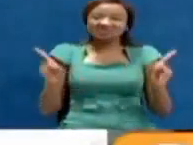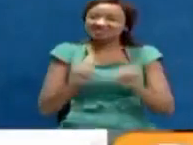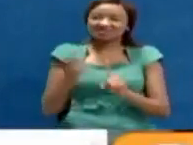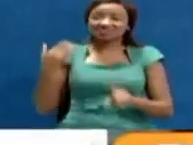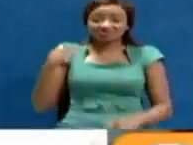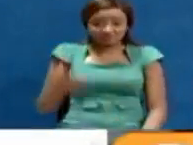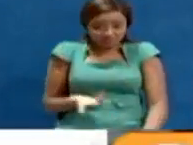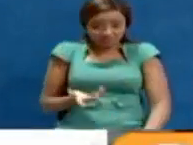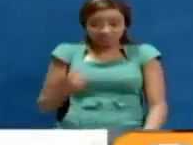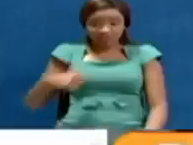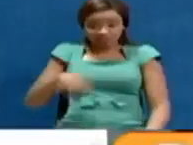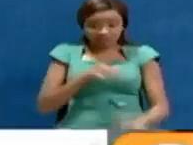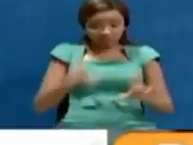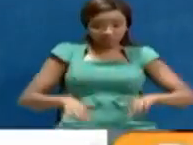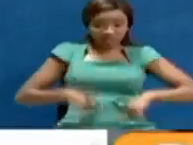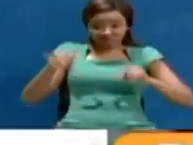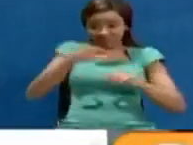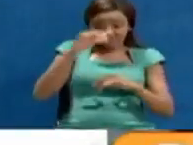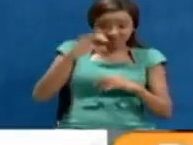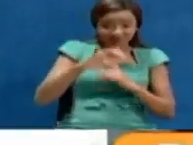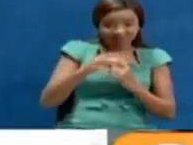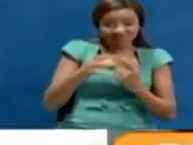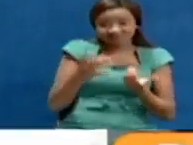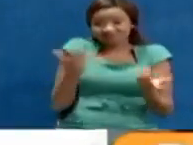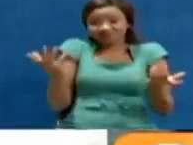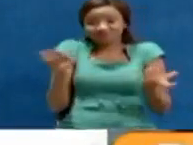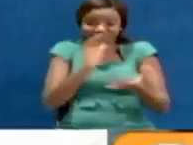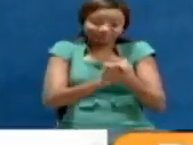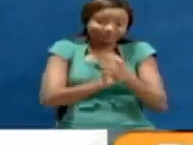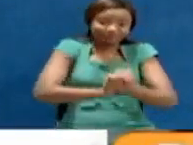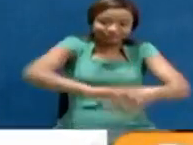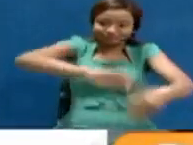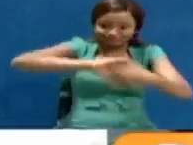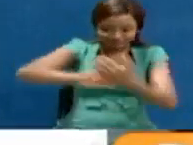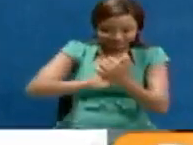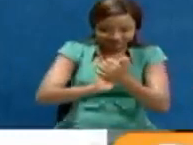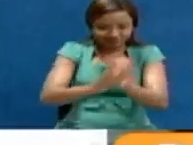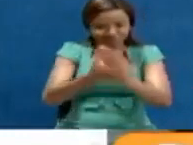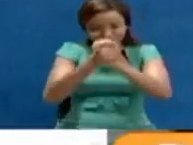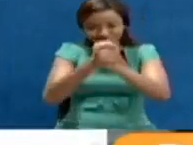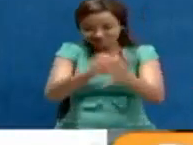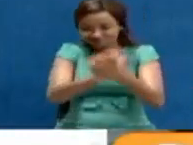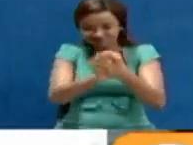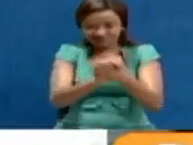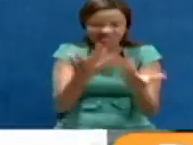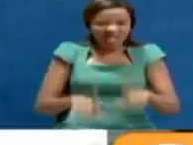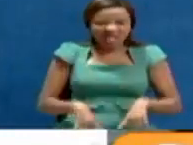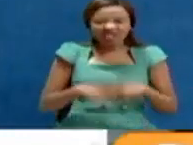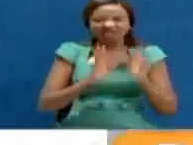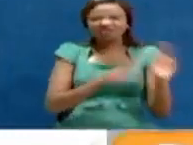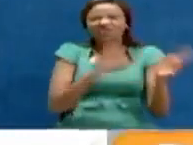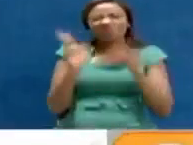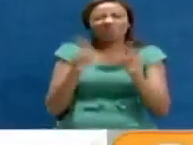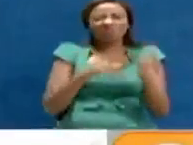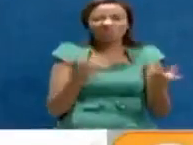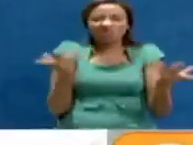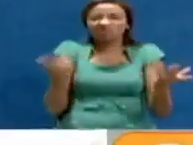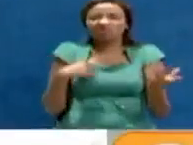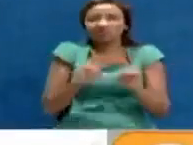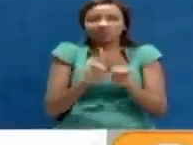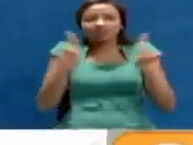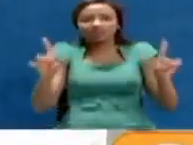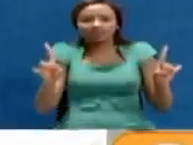Corona hapa kwetu tunaishi ndani ya hii kijiji tunakaa tu hivi tunasalimiana tunakaa maisha yetu mzuri hakuna cha kusema ati